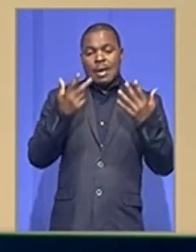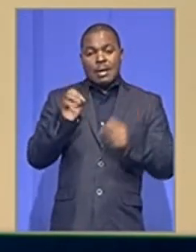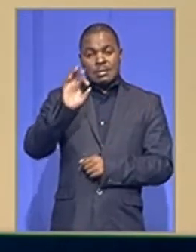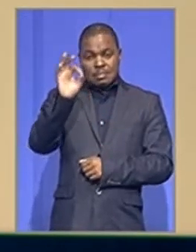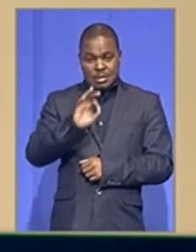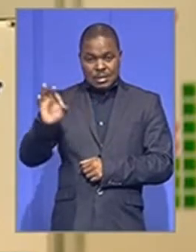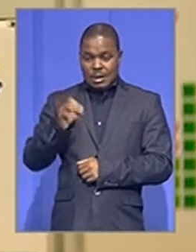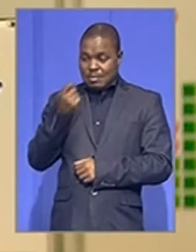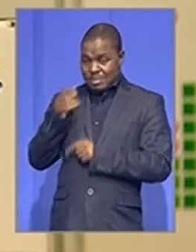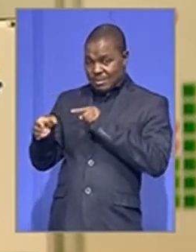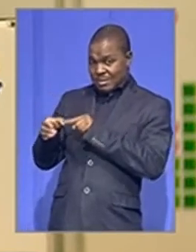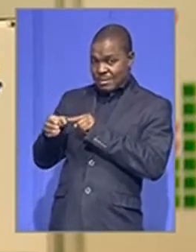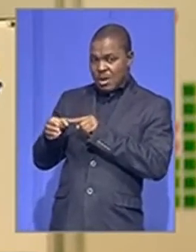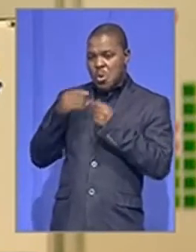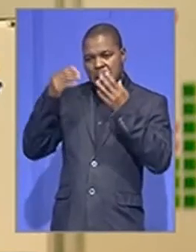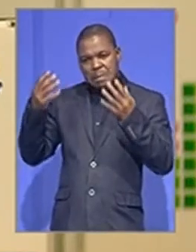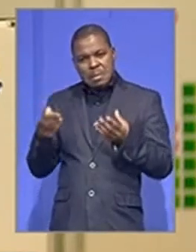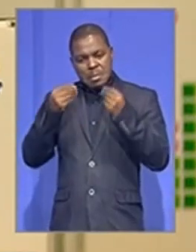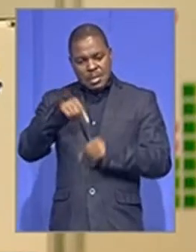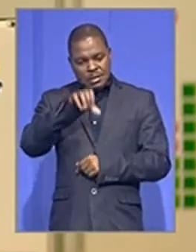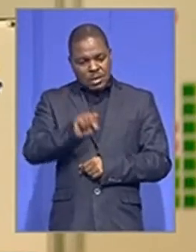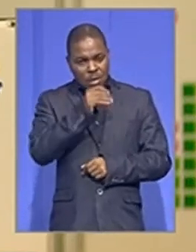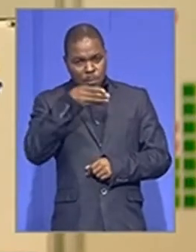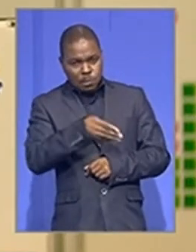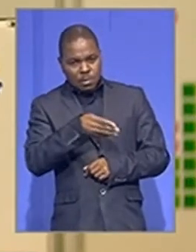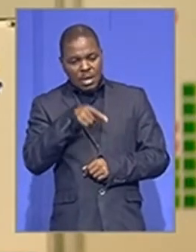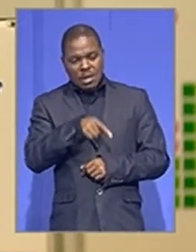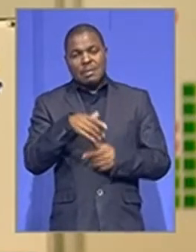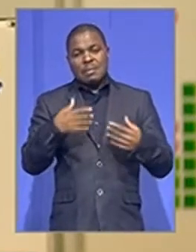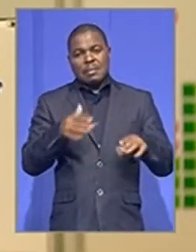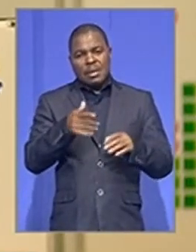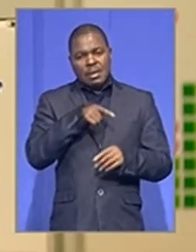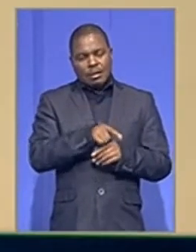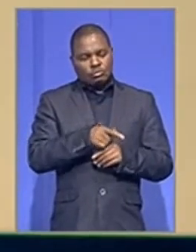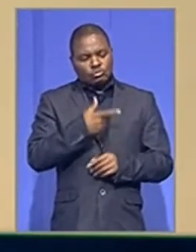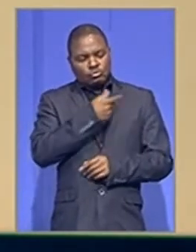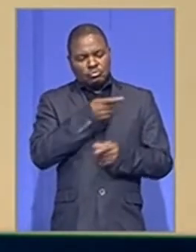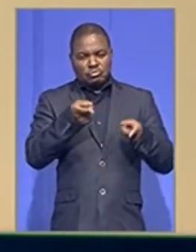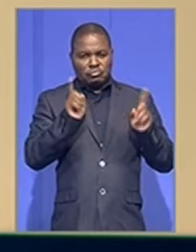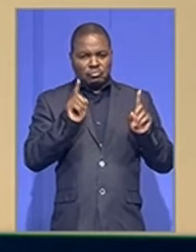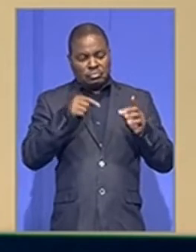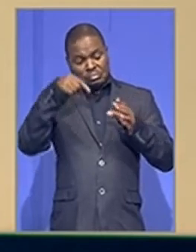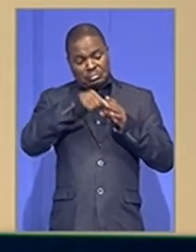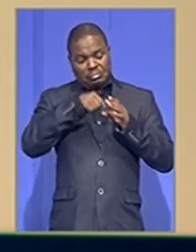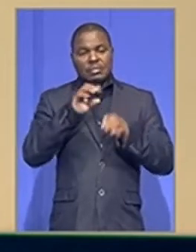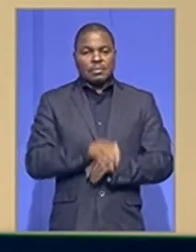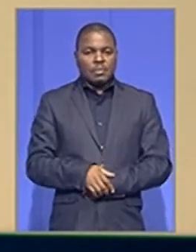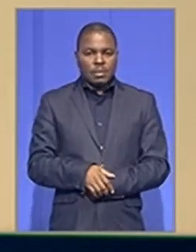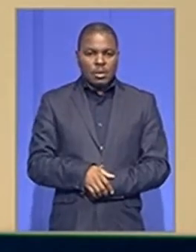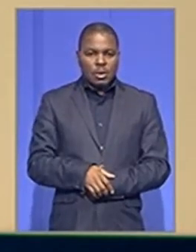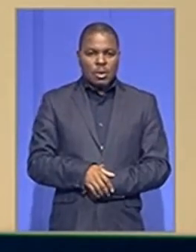tša Ivermectin tšeo di hwetšagalago ka monageng di na le seokobatši seo se sa tsebagatšwego ka gare. We found